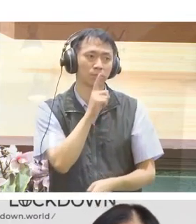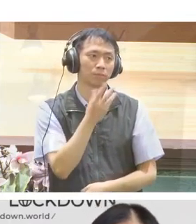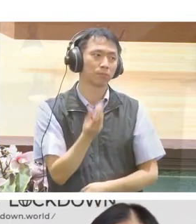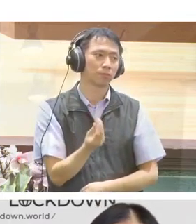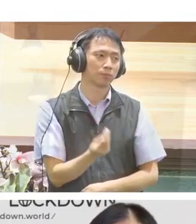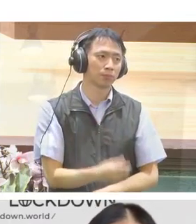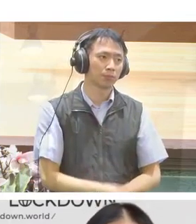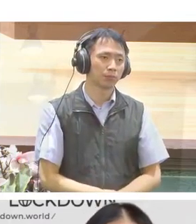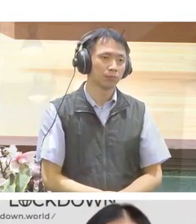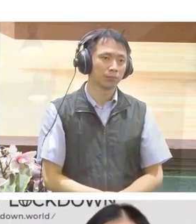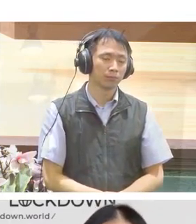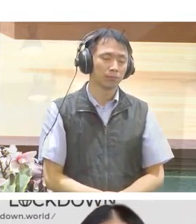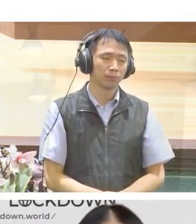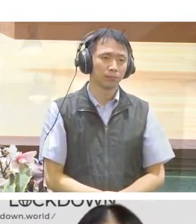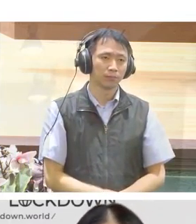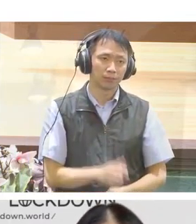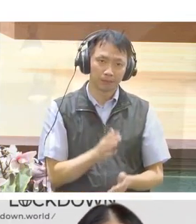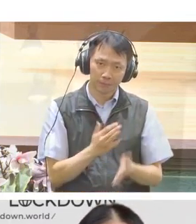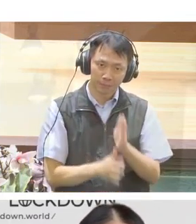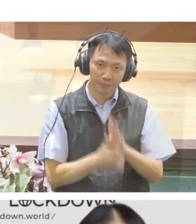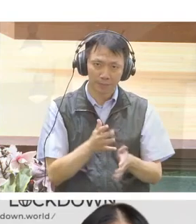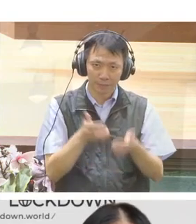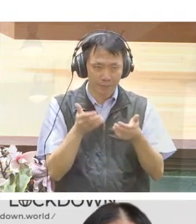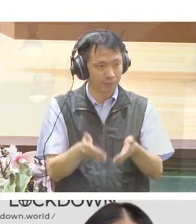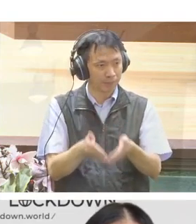measures are not very well clarified as